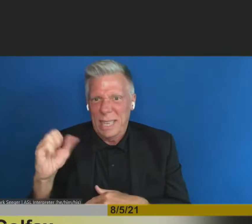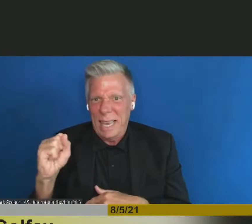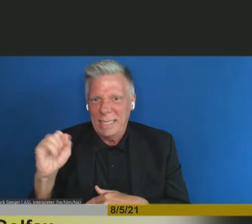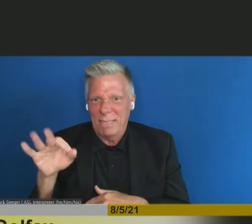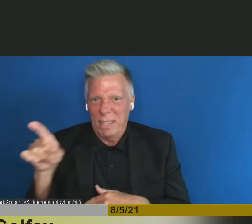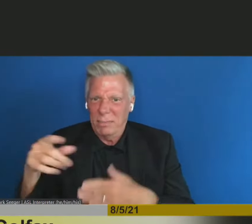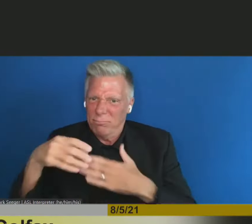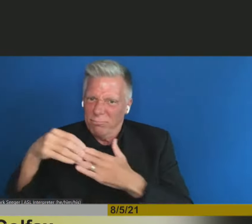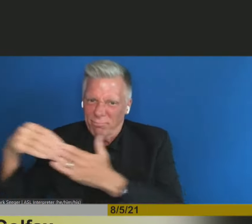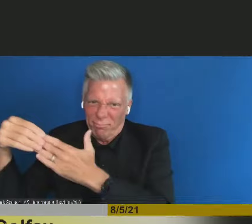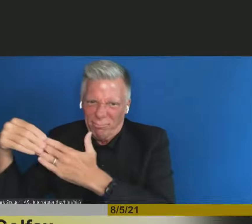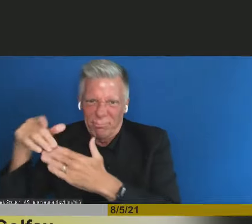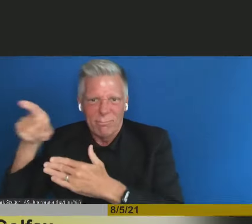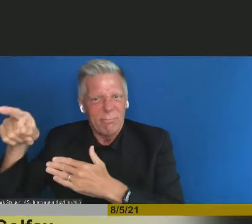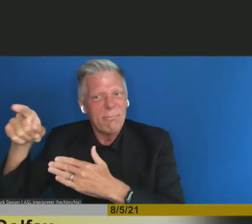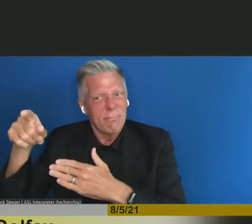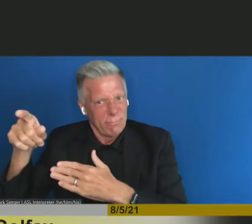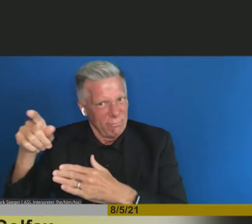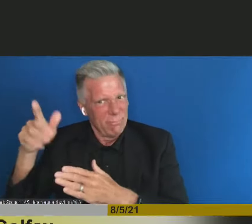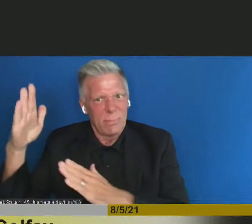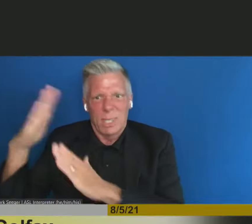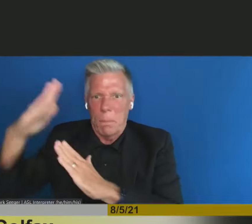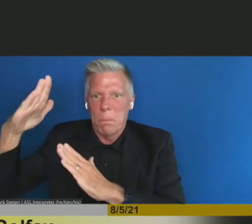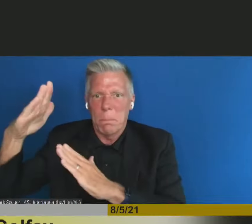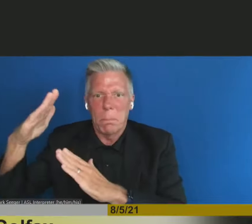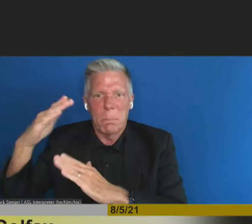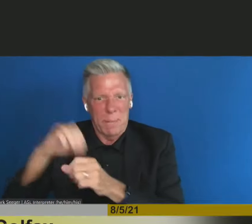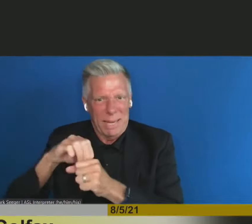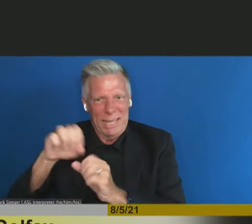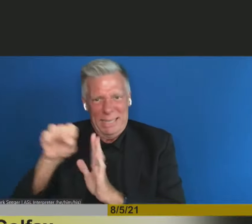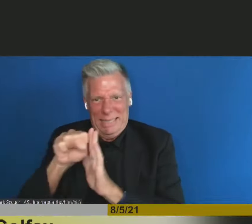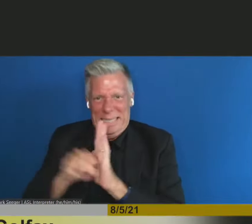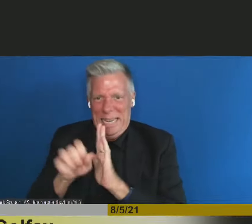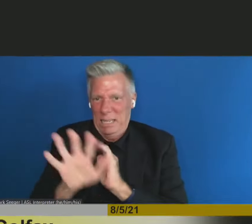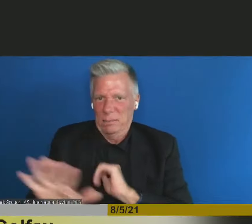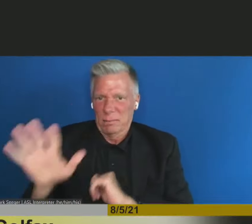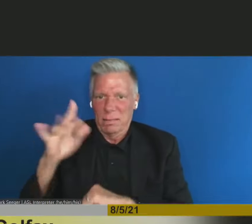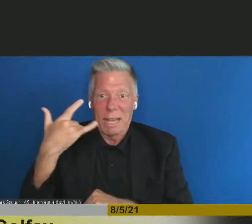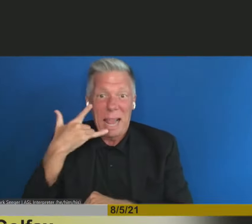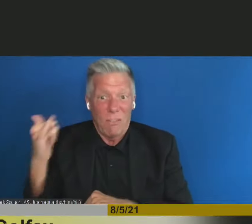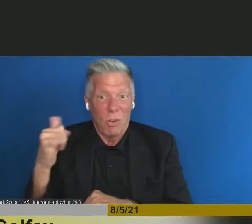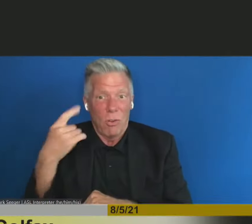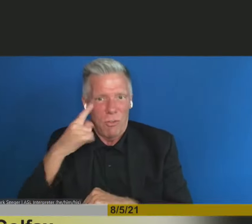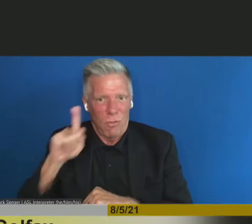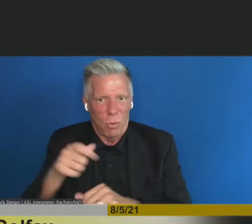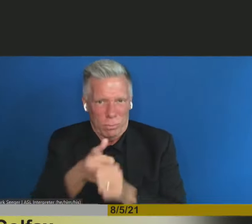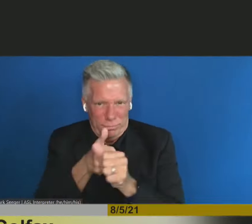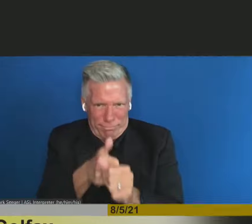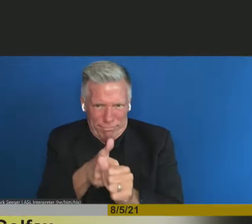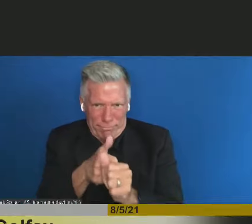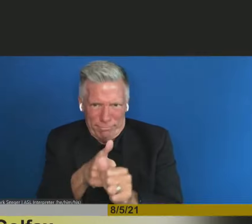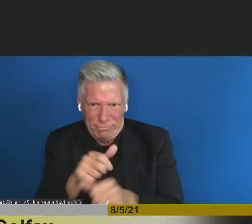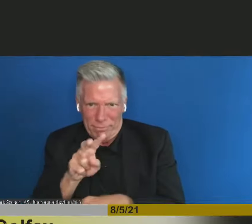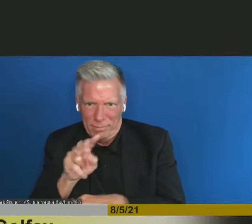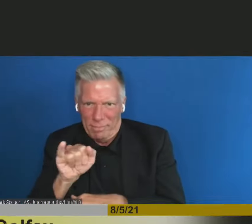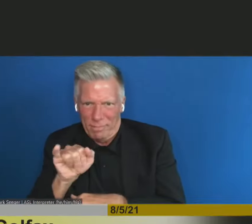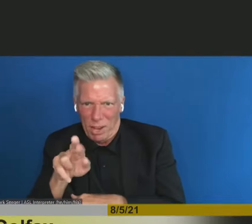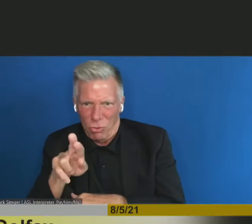of genotyping. In terms of the variants that were asked about, I mean, those are questions for a